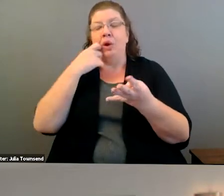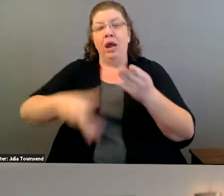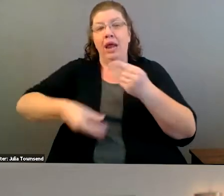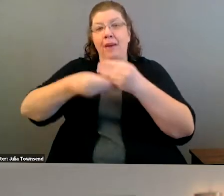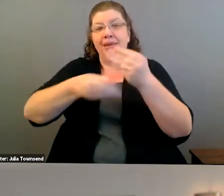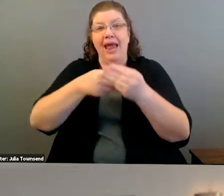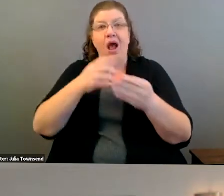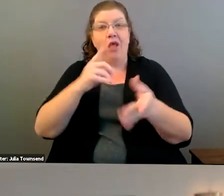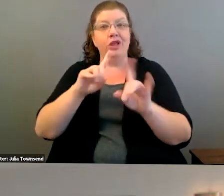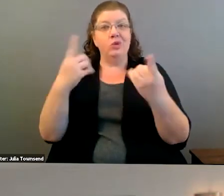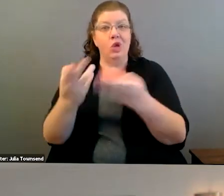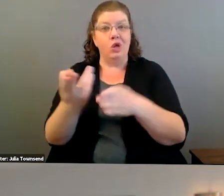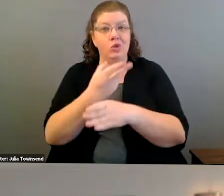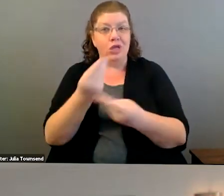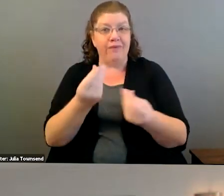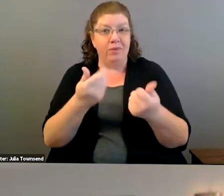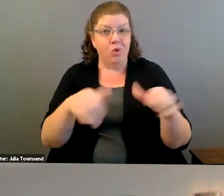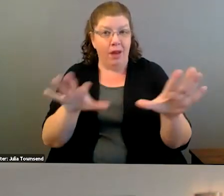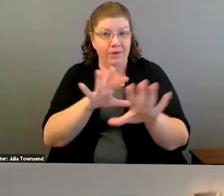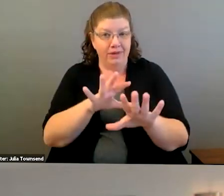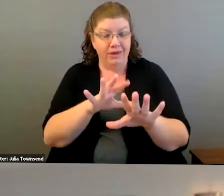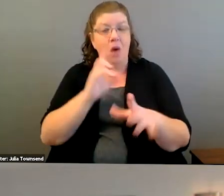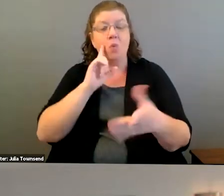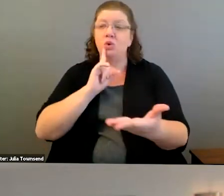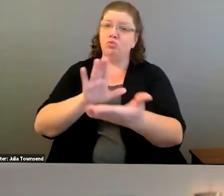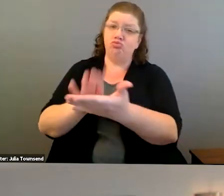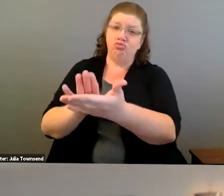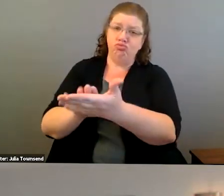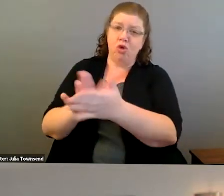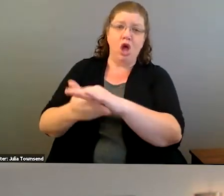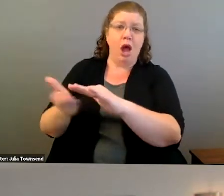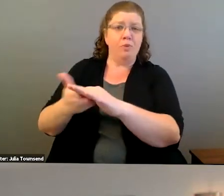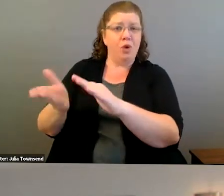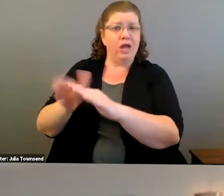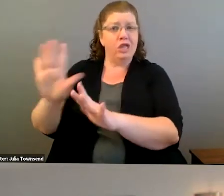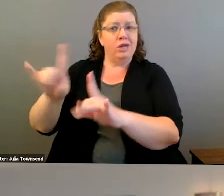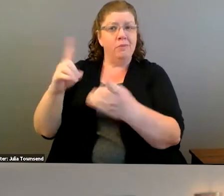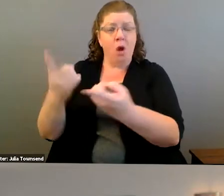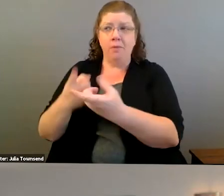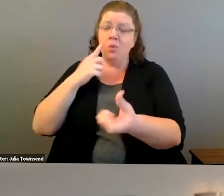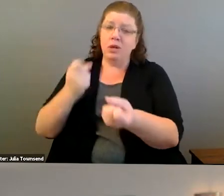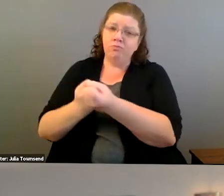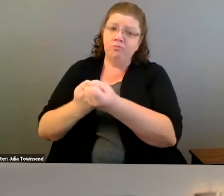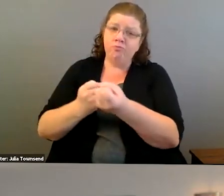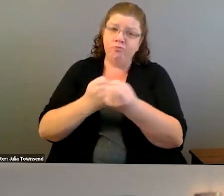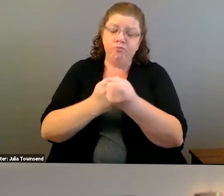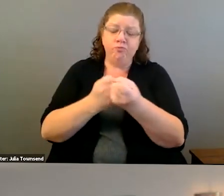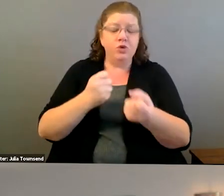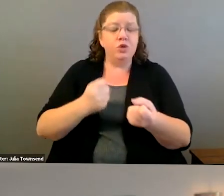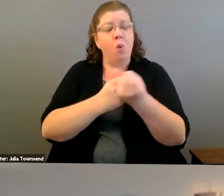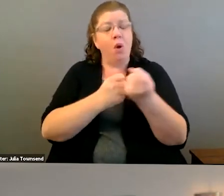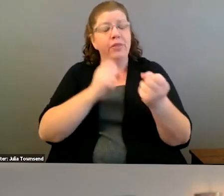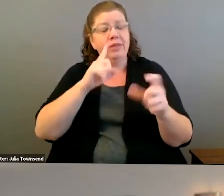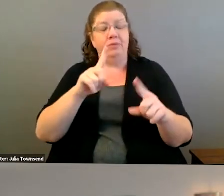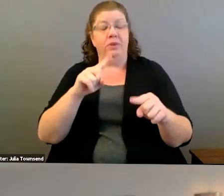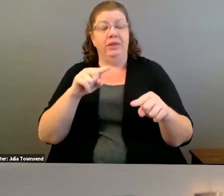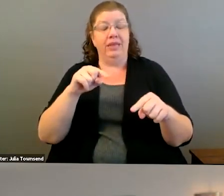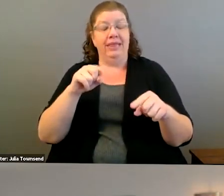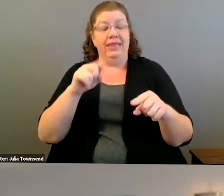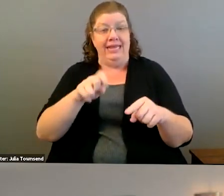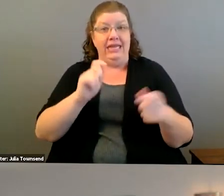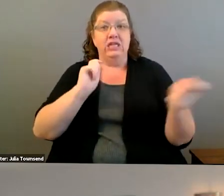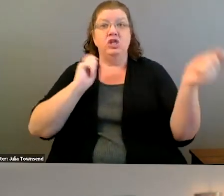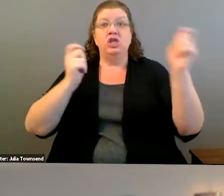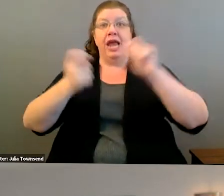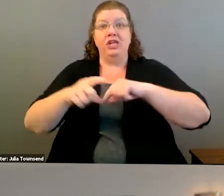property. And furthermore, I'd like to commend the operations department for the entirety of their efforts to support the ever-changing needs of the district since COVID became an issue in